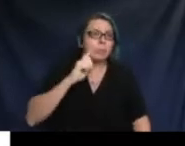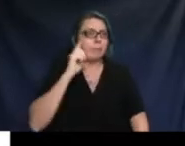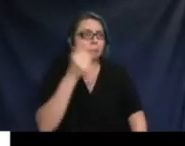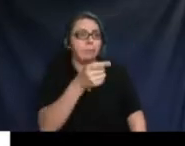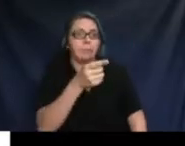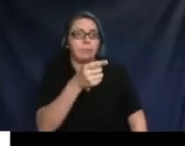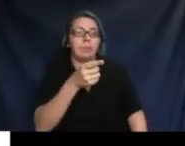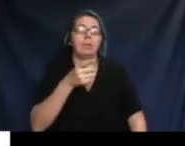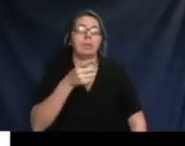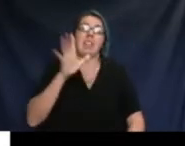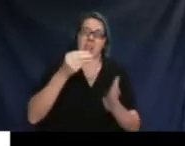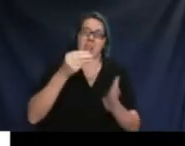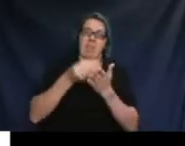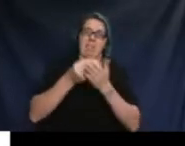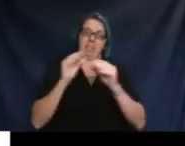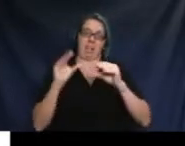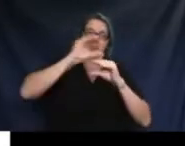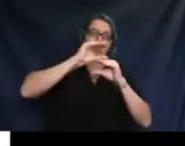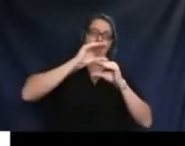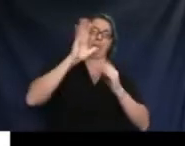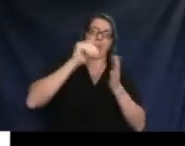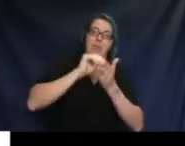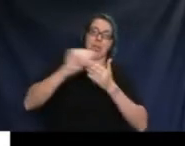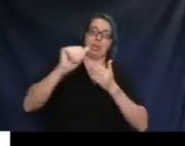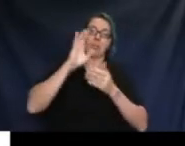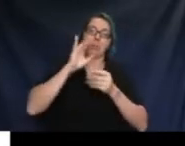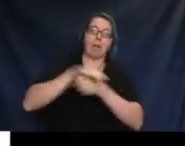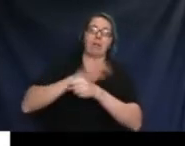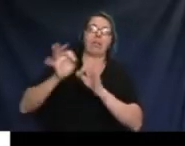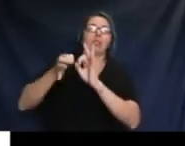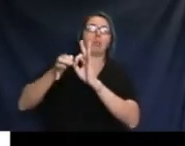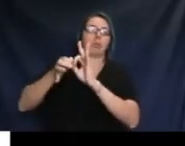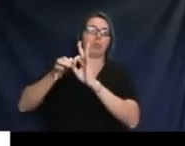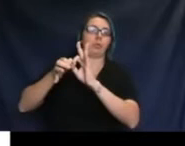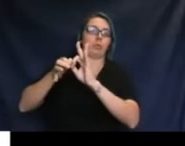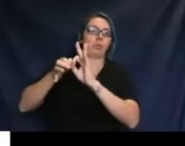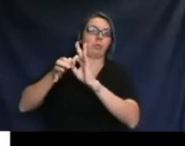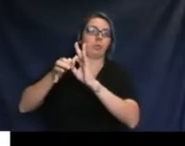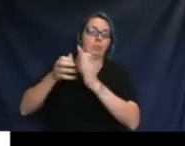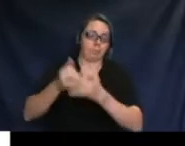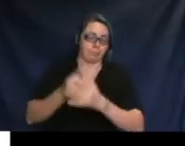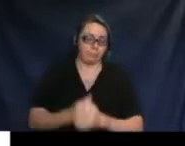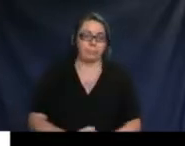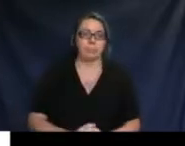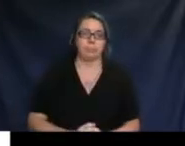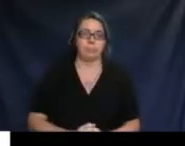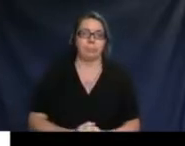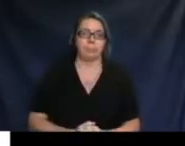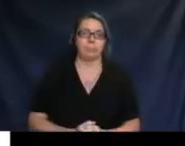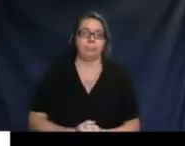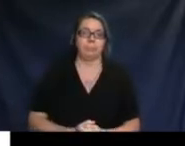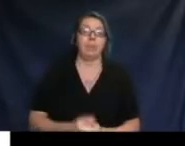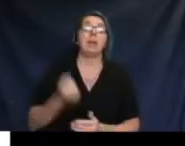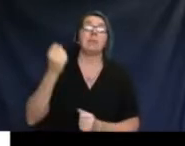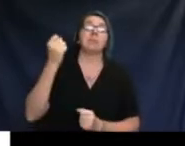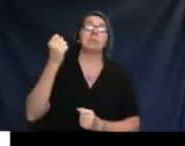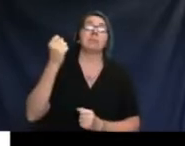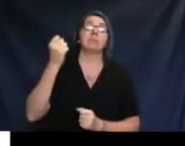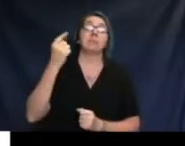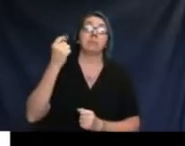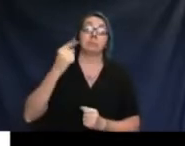for ASL interpretation as part of that project. This isn't where you would apply for any kind